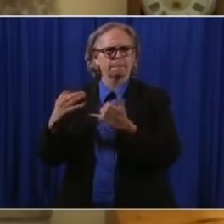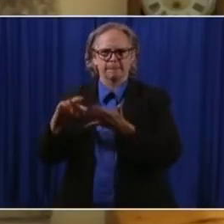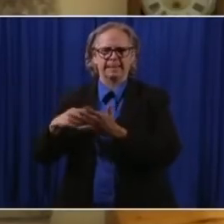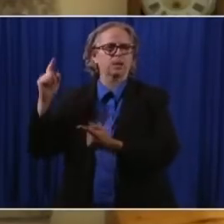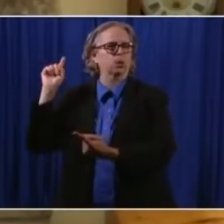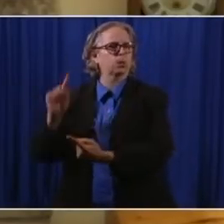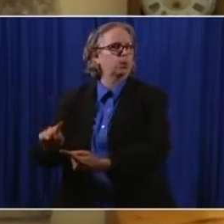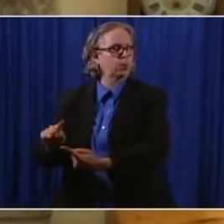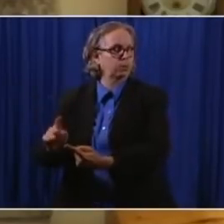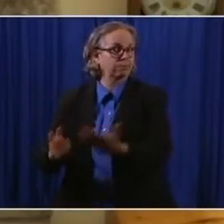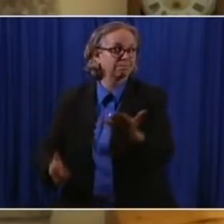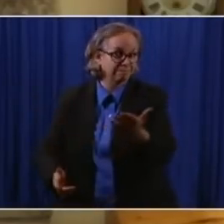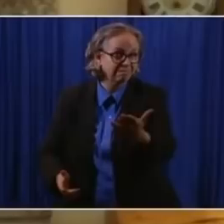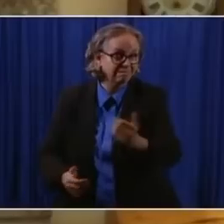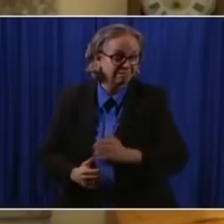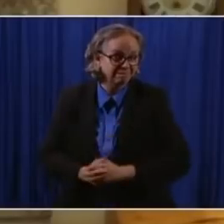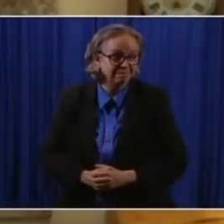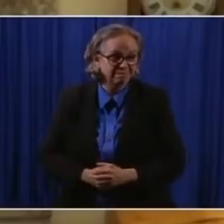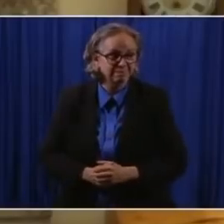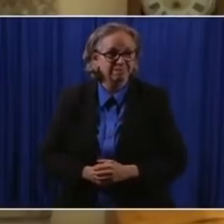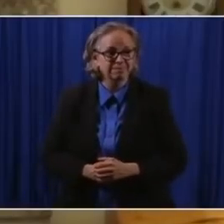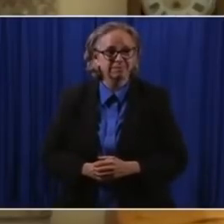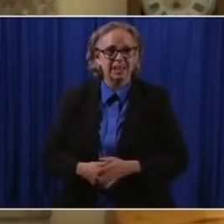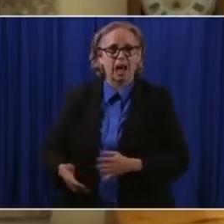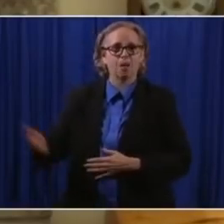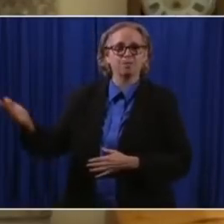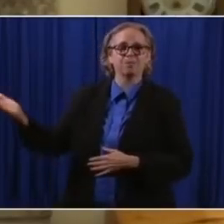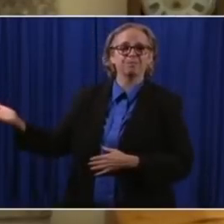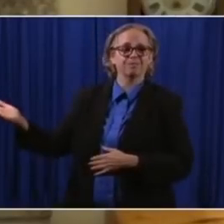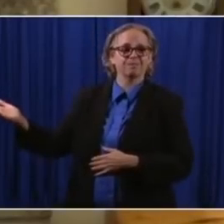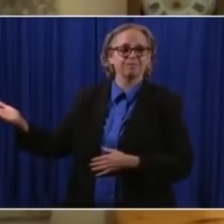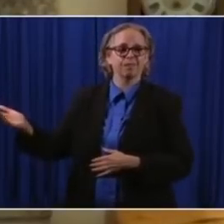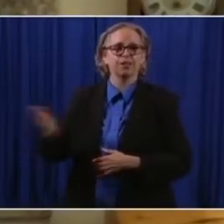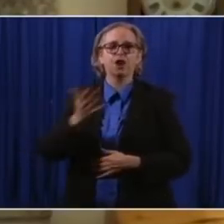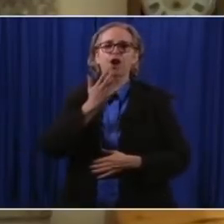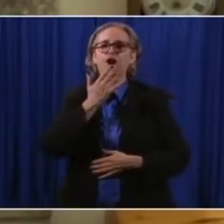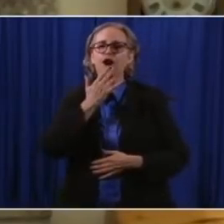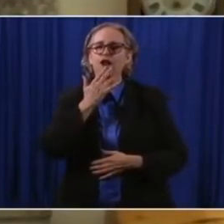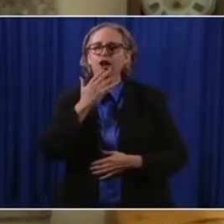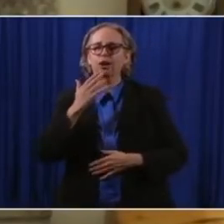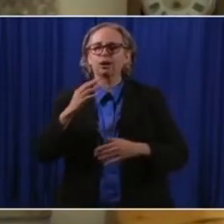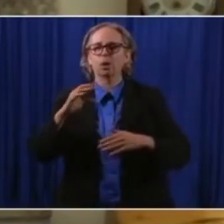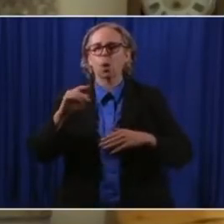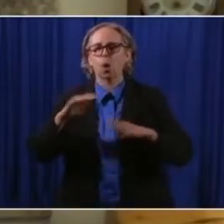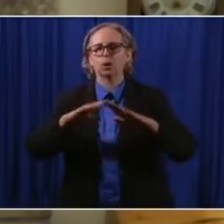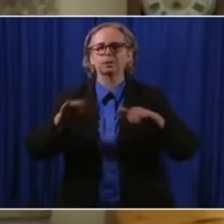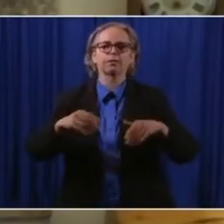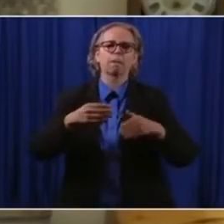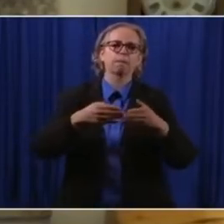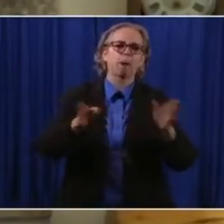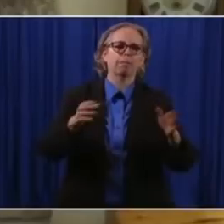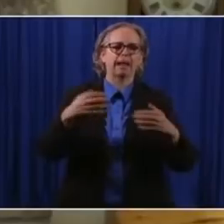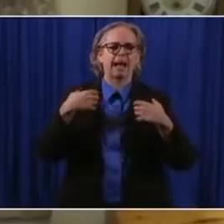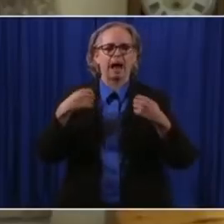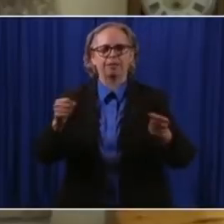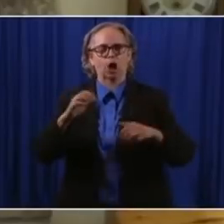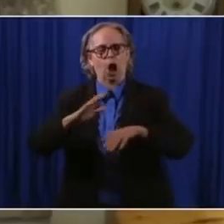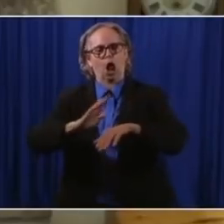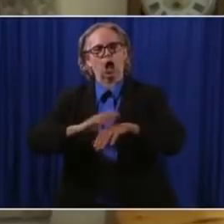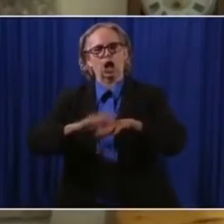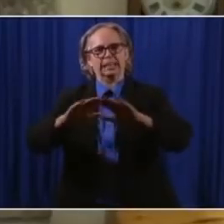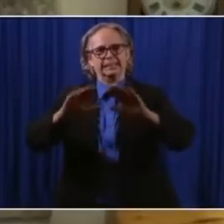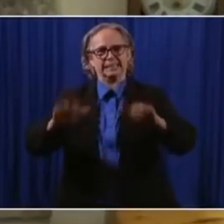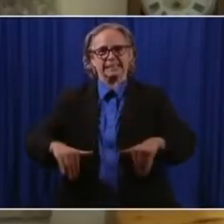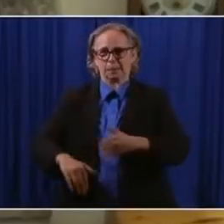to the public health alert system. This is where we were last week. This is where we are